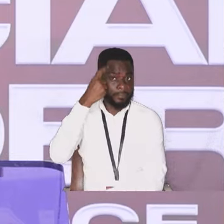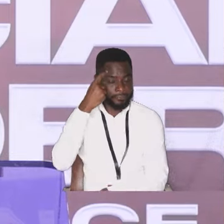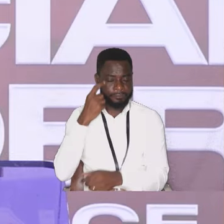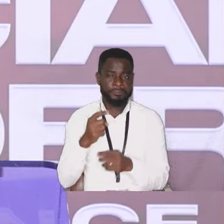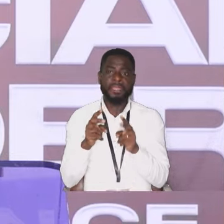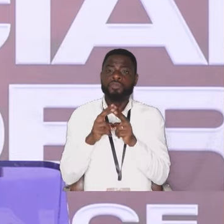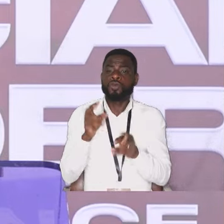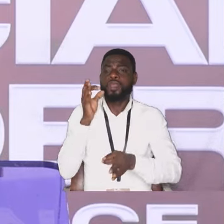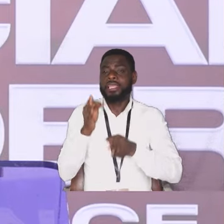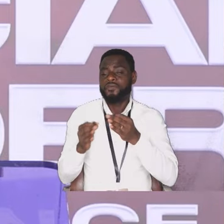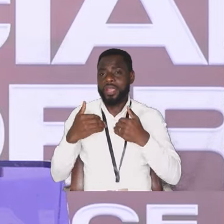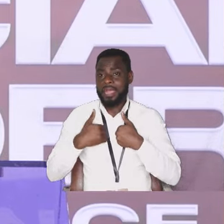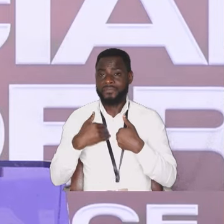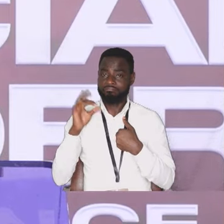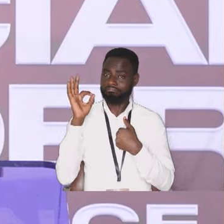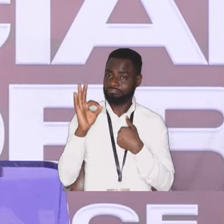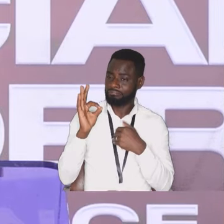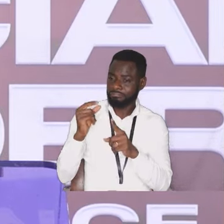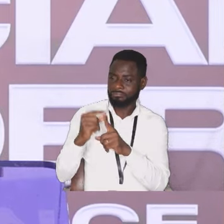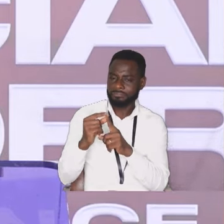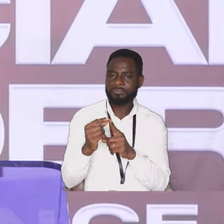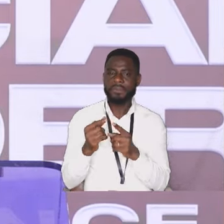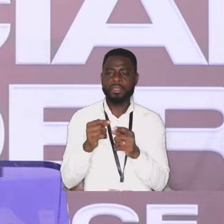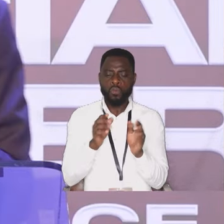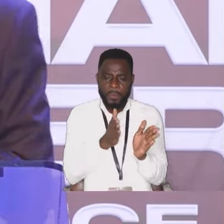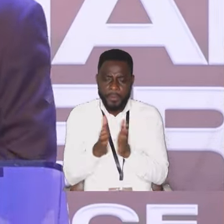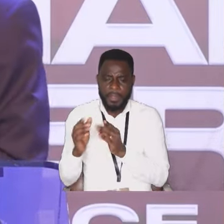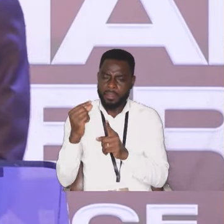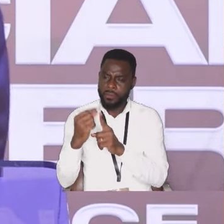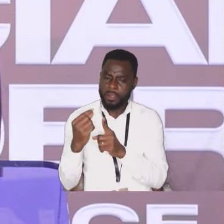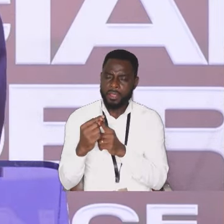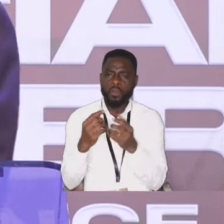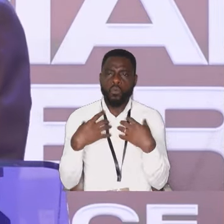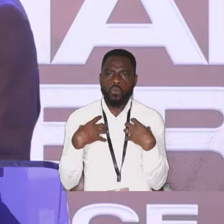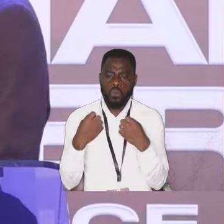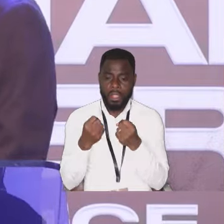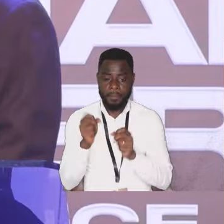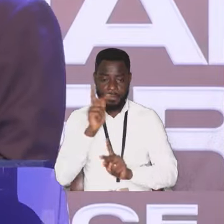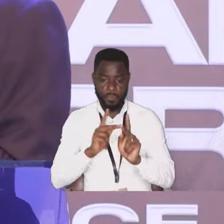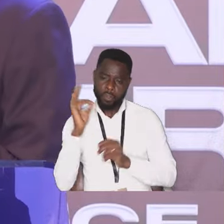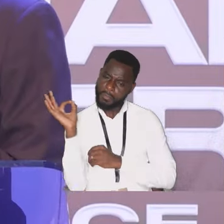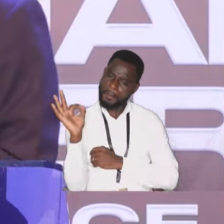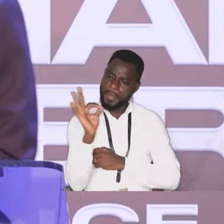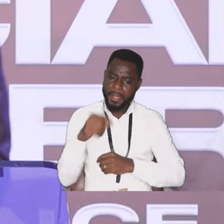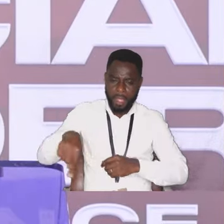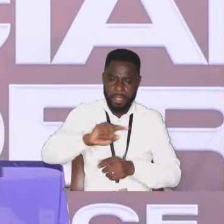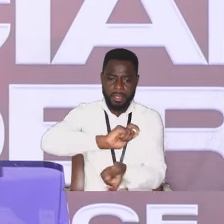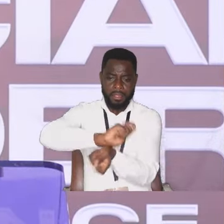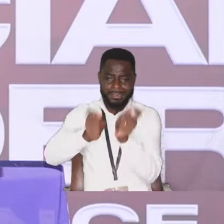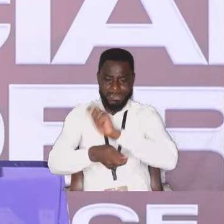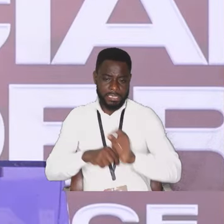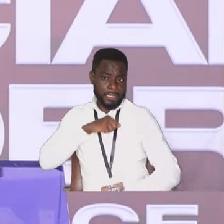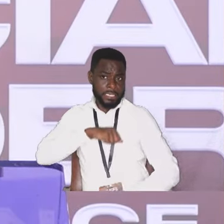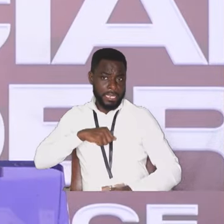So if we have a message, and then we tailor our message and communicate well, and the people change their attitude, it means mission